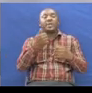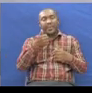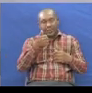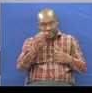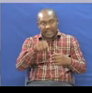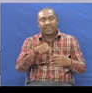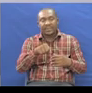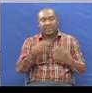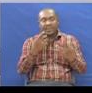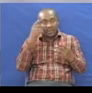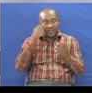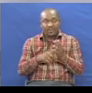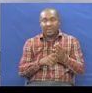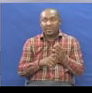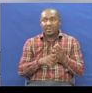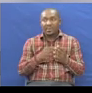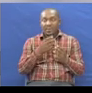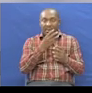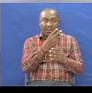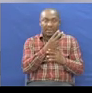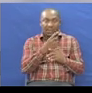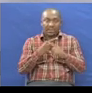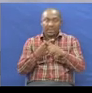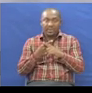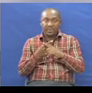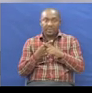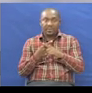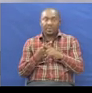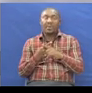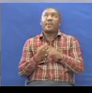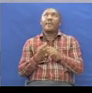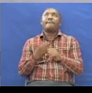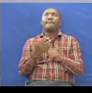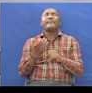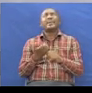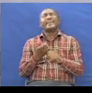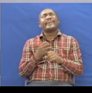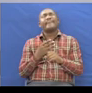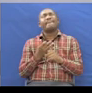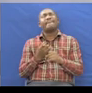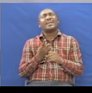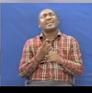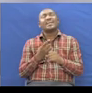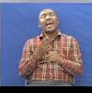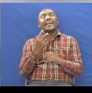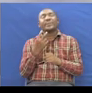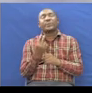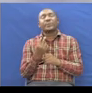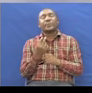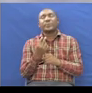3 times, if I divide this by 3, you'll get here, it is 3, how much? 3,